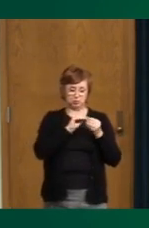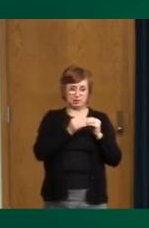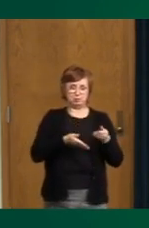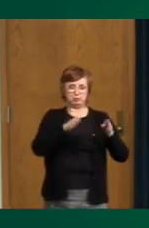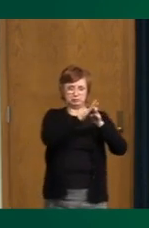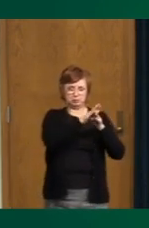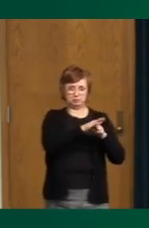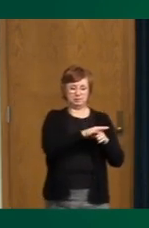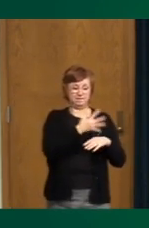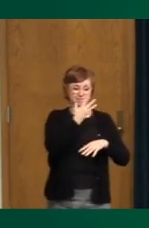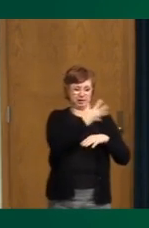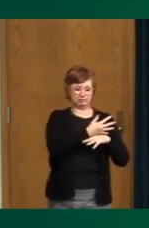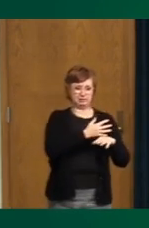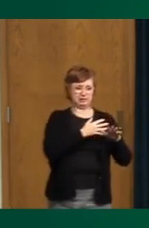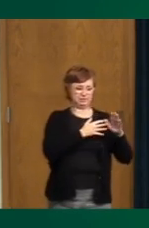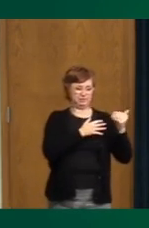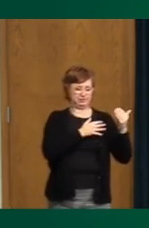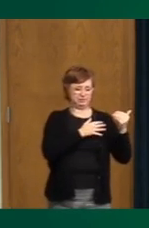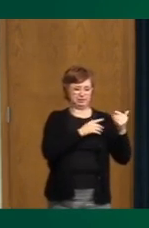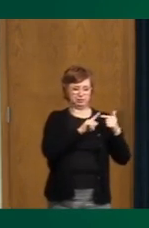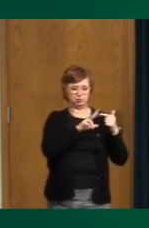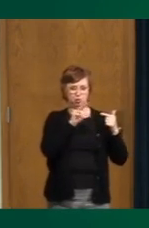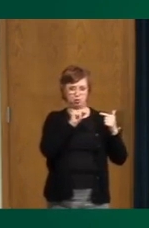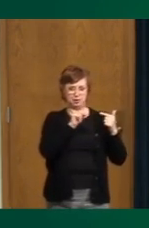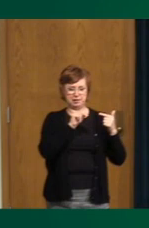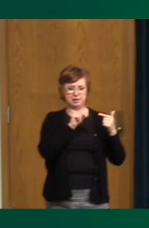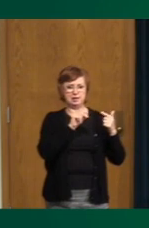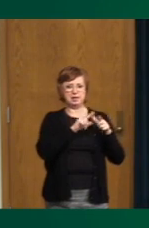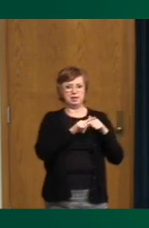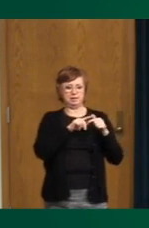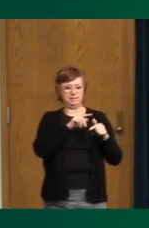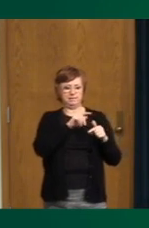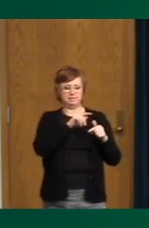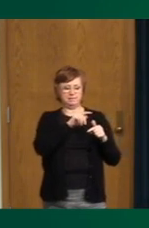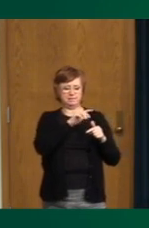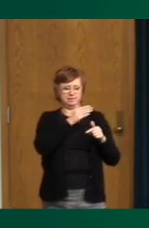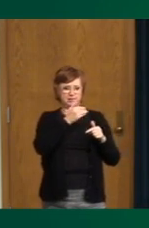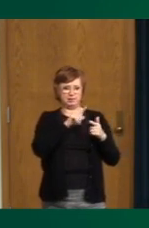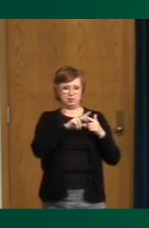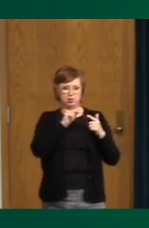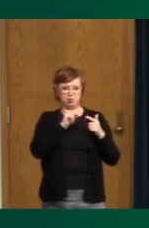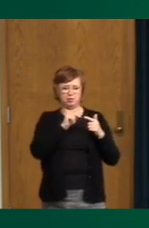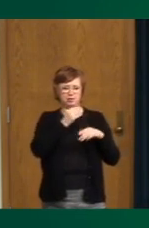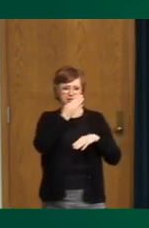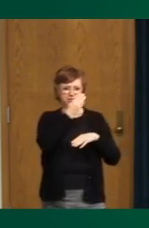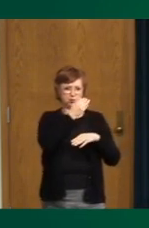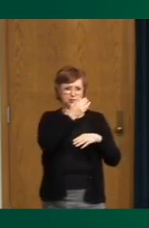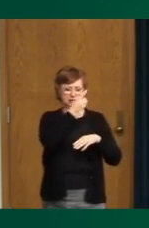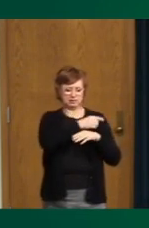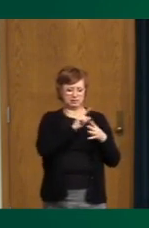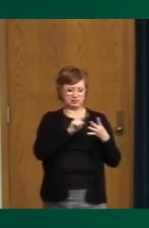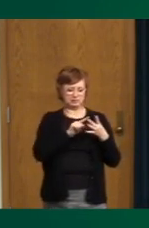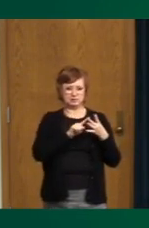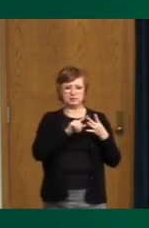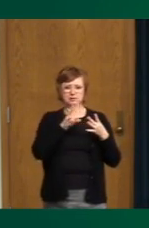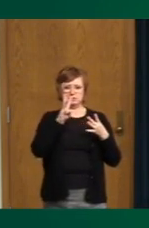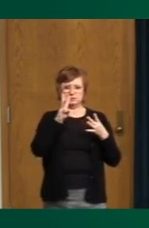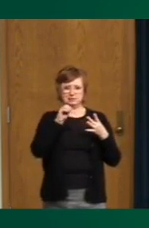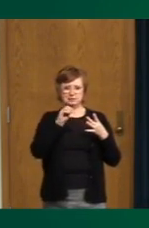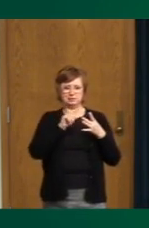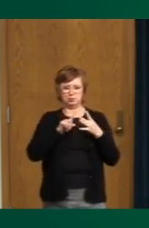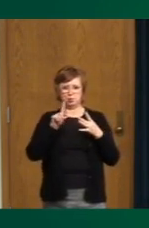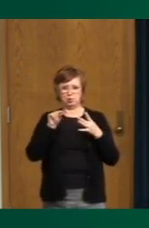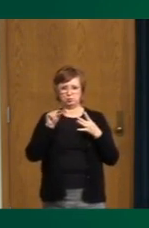15 to 30 in 5 days, 30 to 60 in 14 days, 60 to 120 in 12 days. And we're on